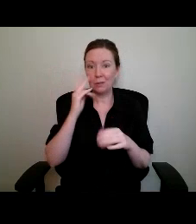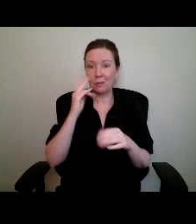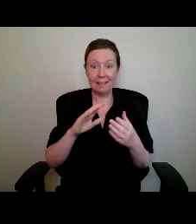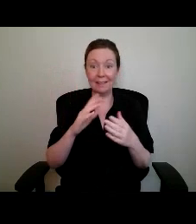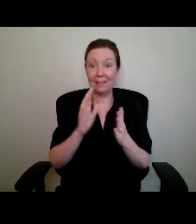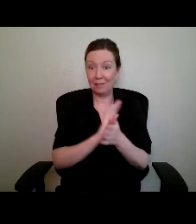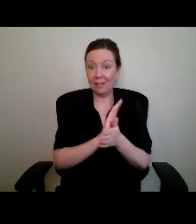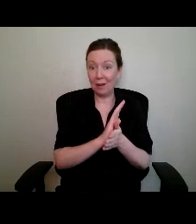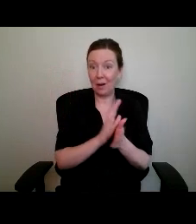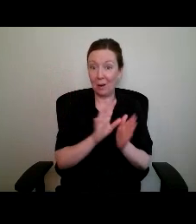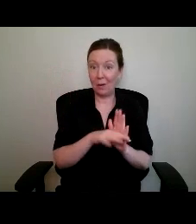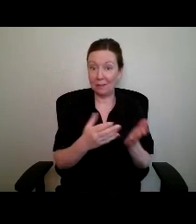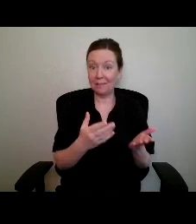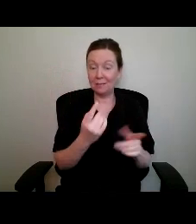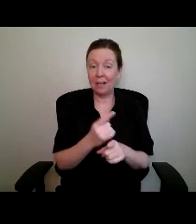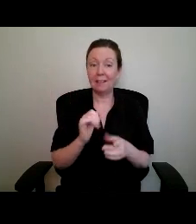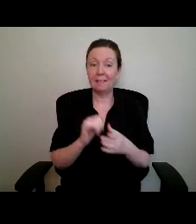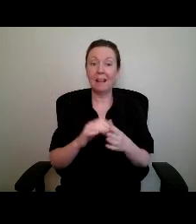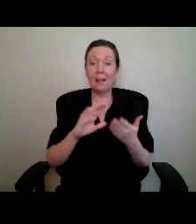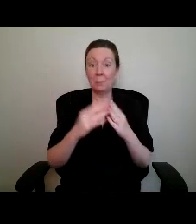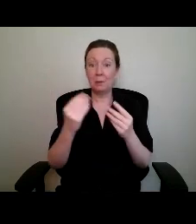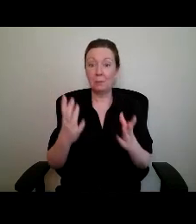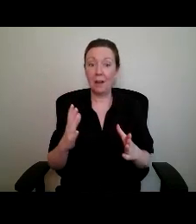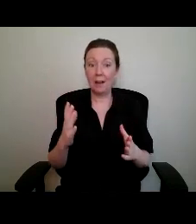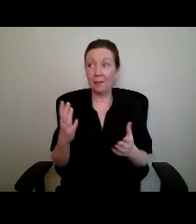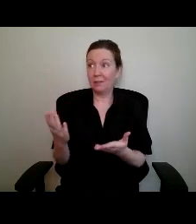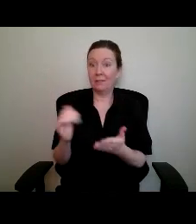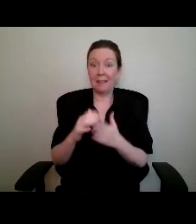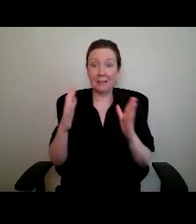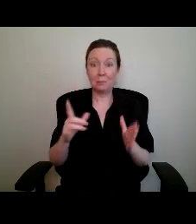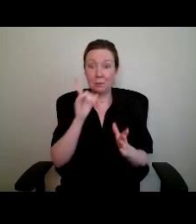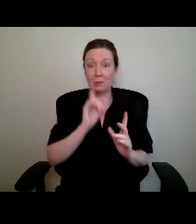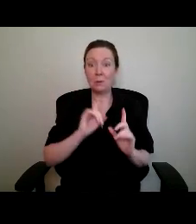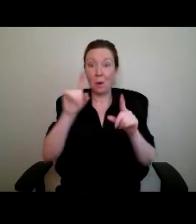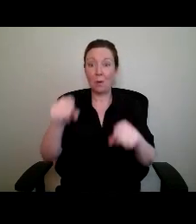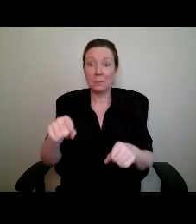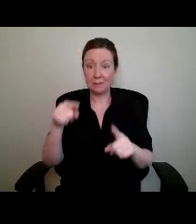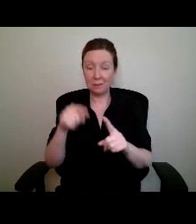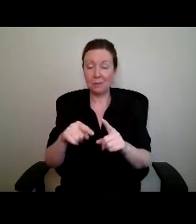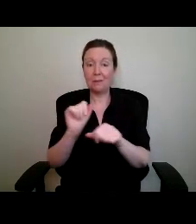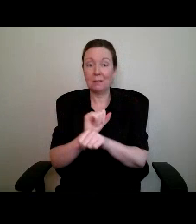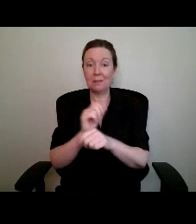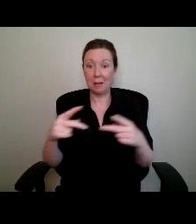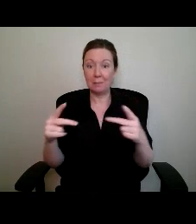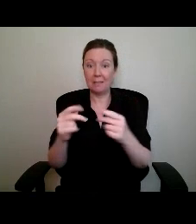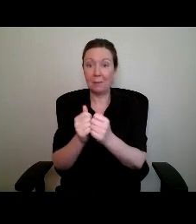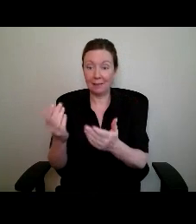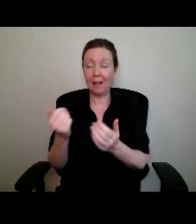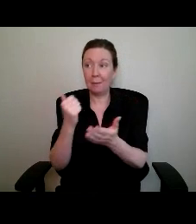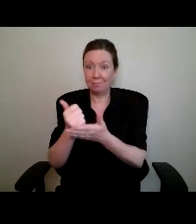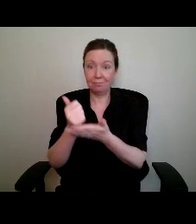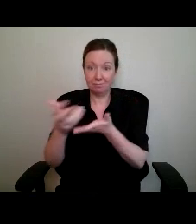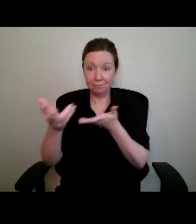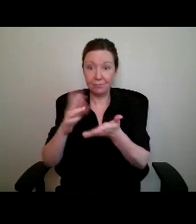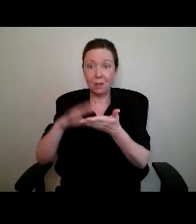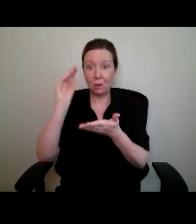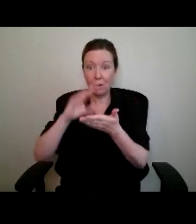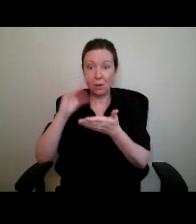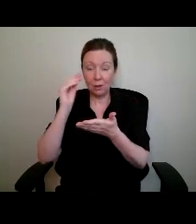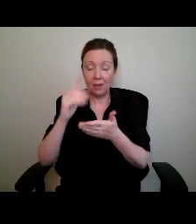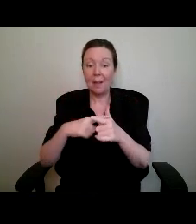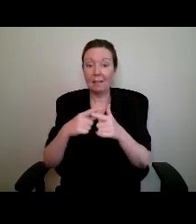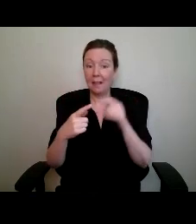So that community provider will be the person that goes to the job site and helps the person learn the job tasks. And